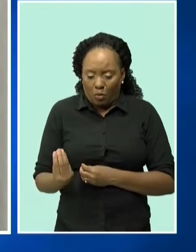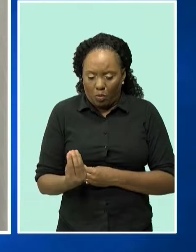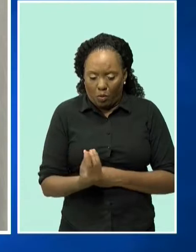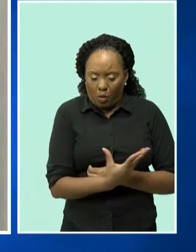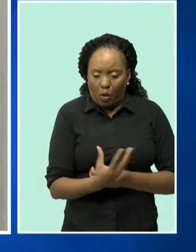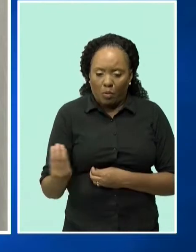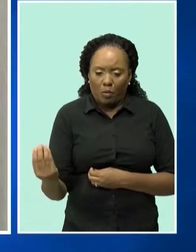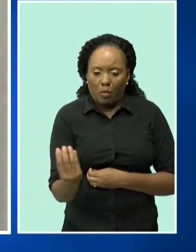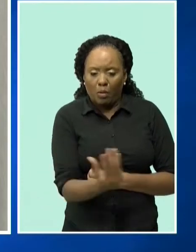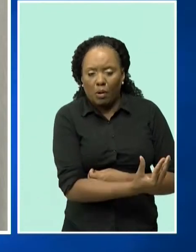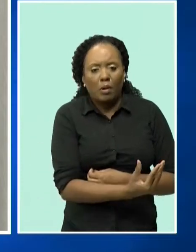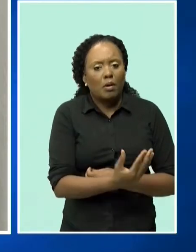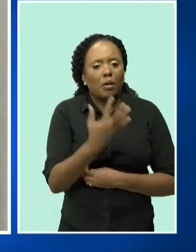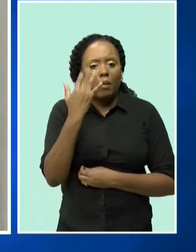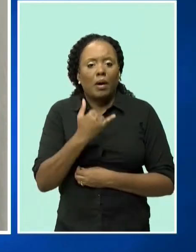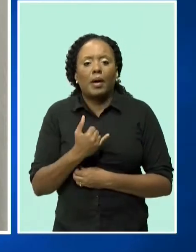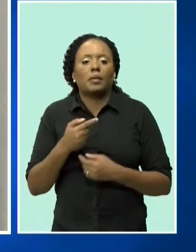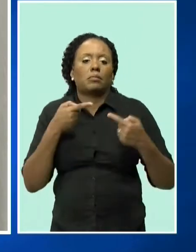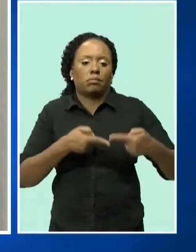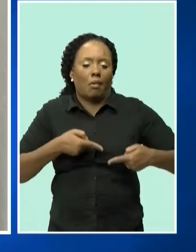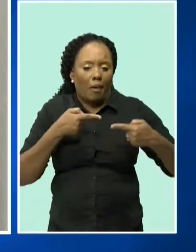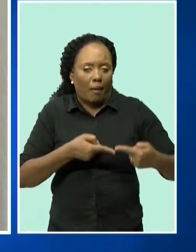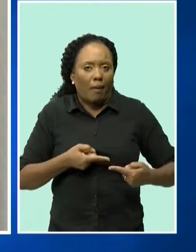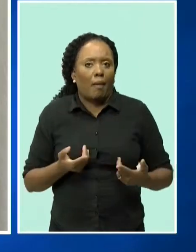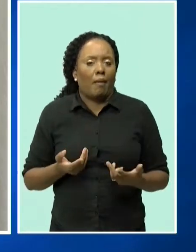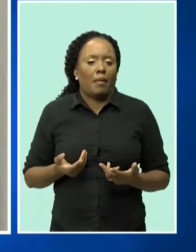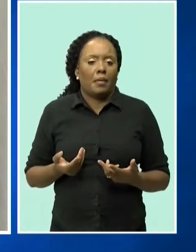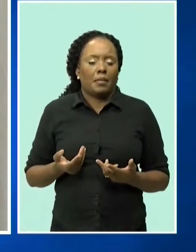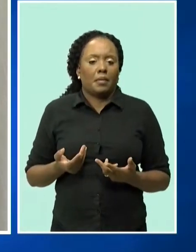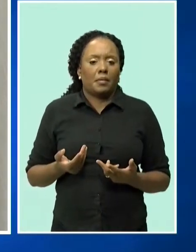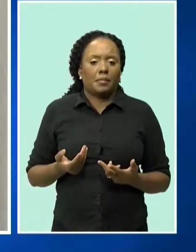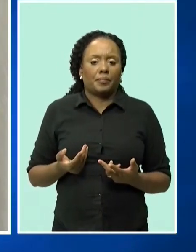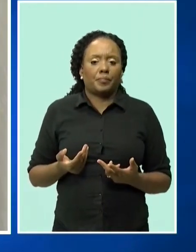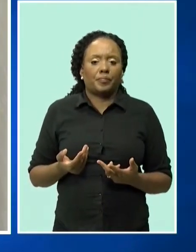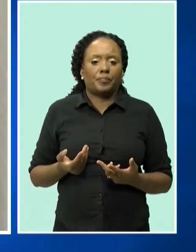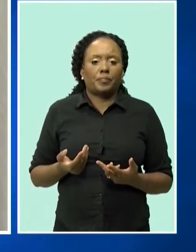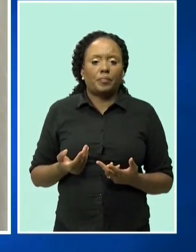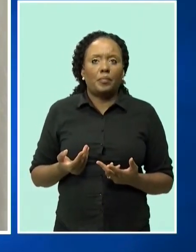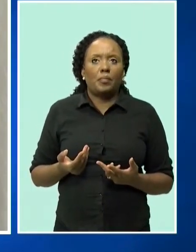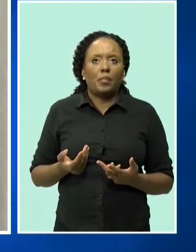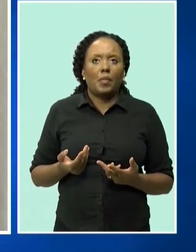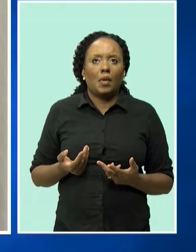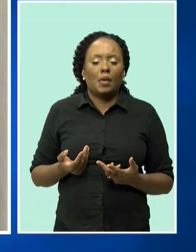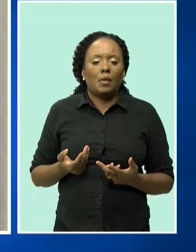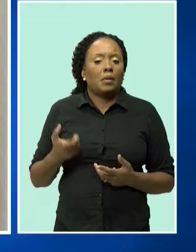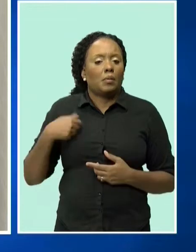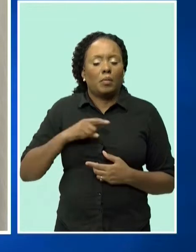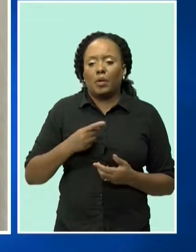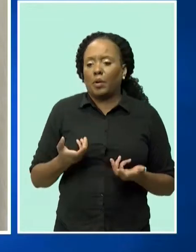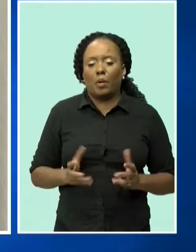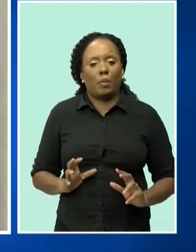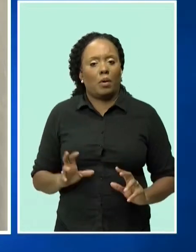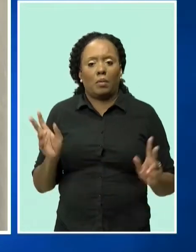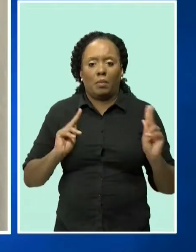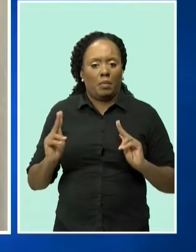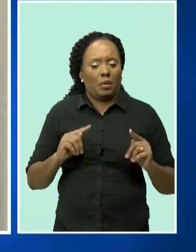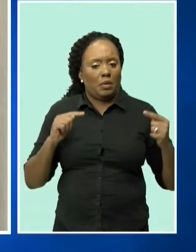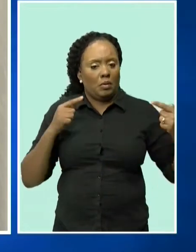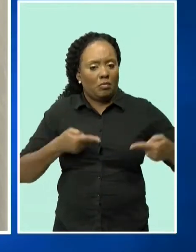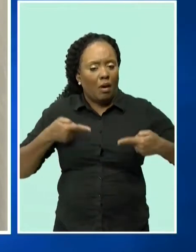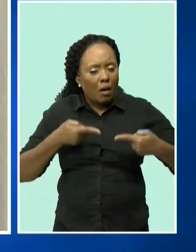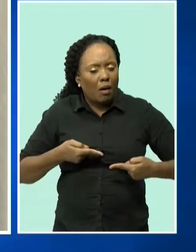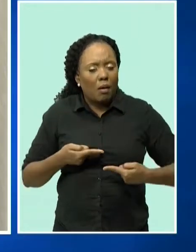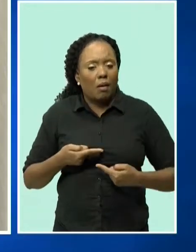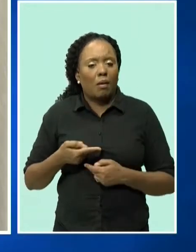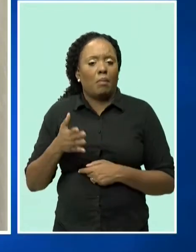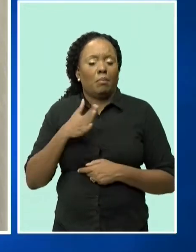a hustle or a struggle. It is none of the two. And my task as